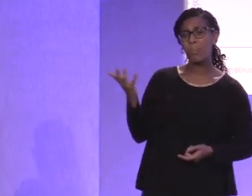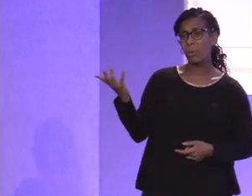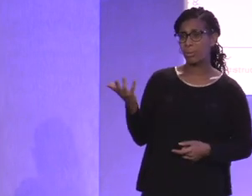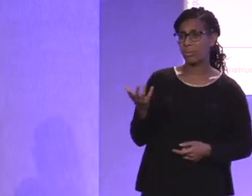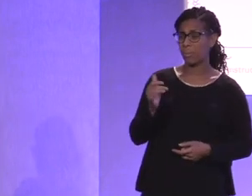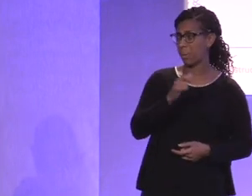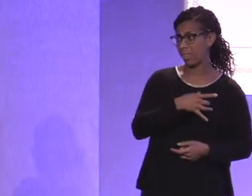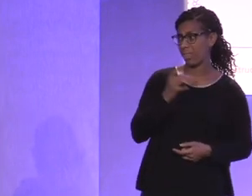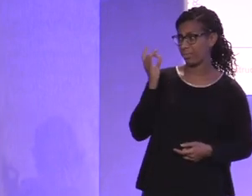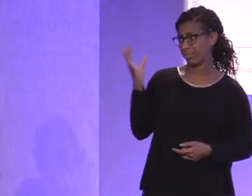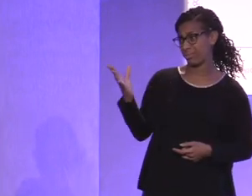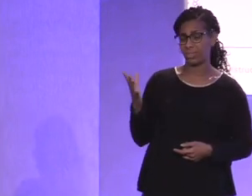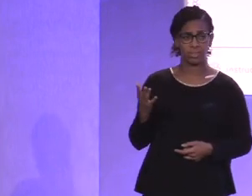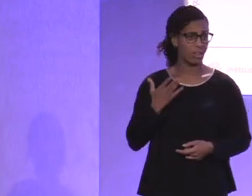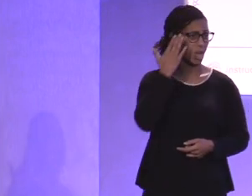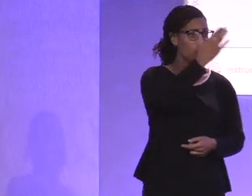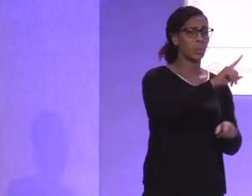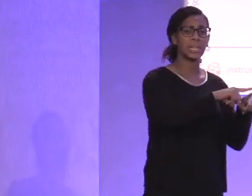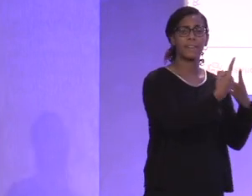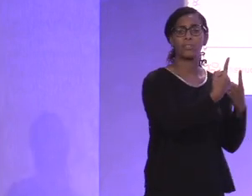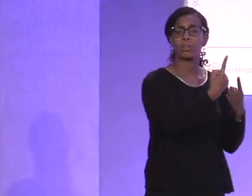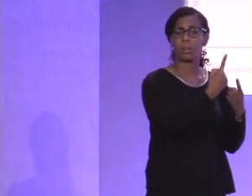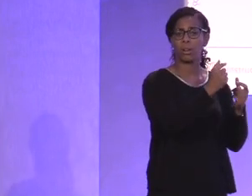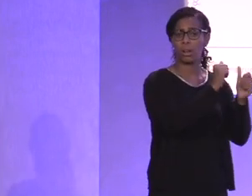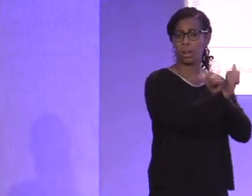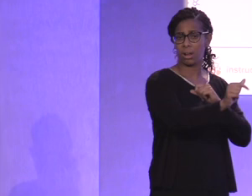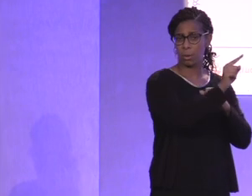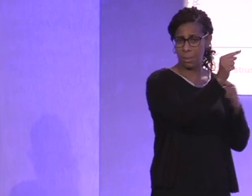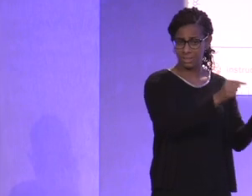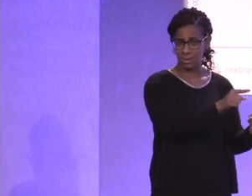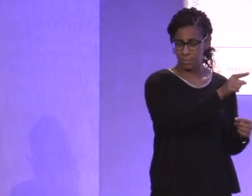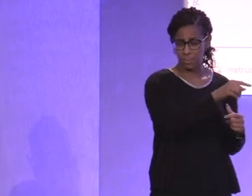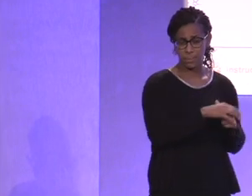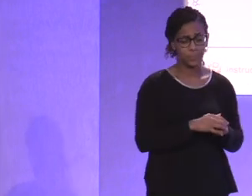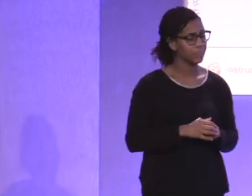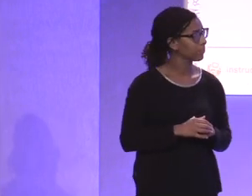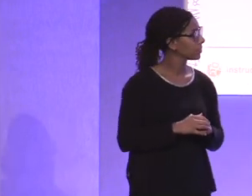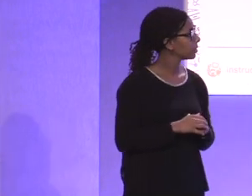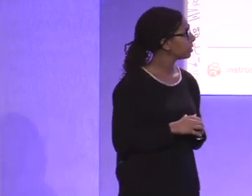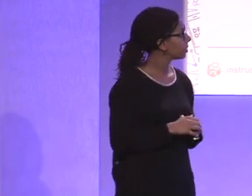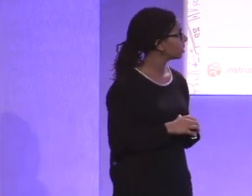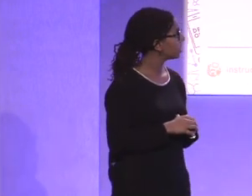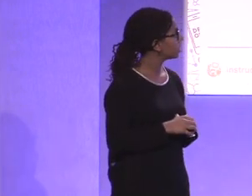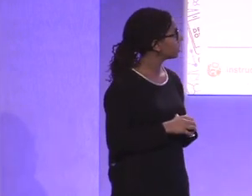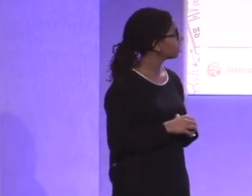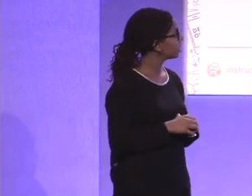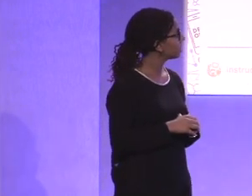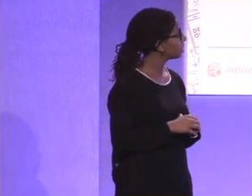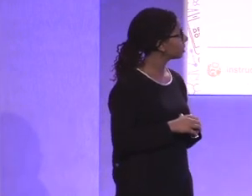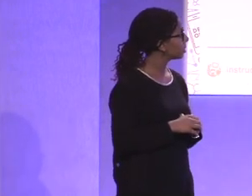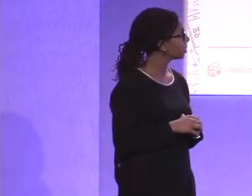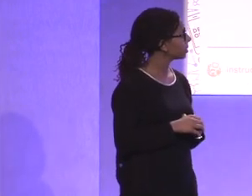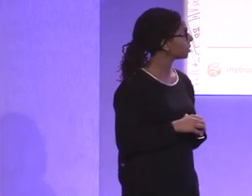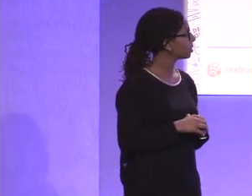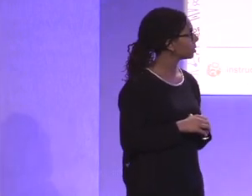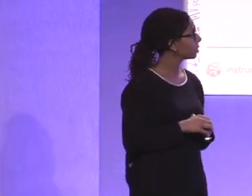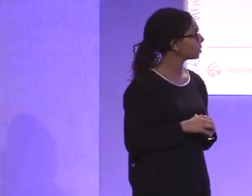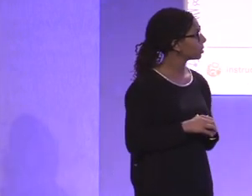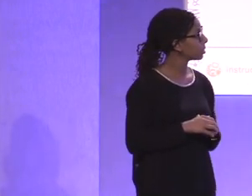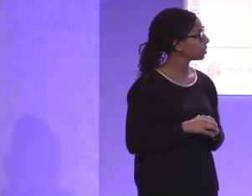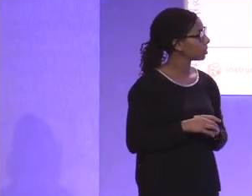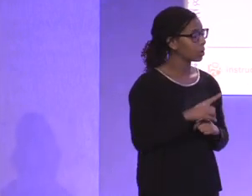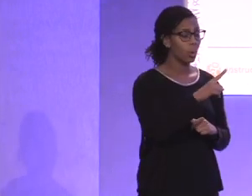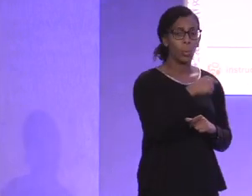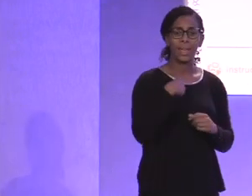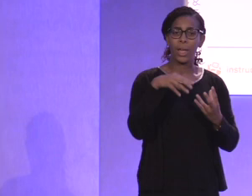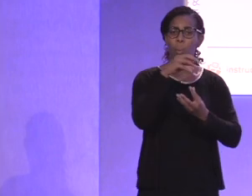to competitor X. So also, interestingly enough, we reason in terms of minutes,